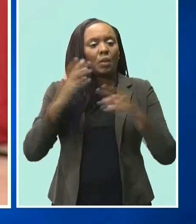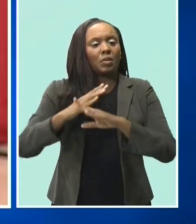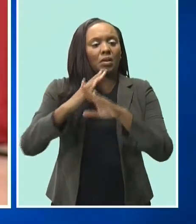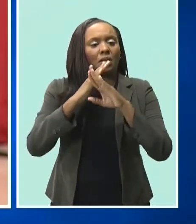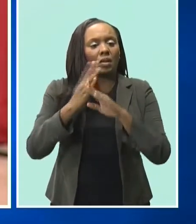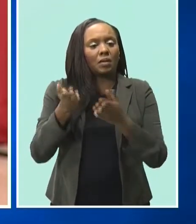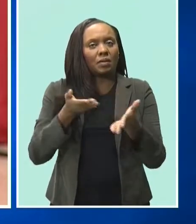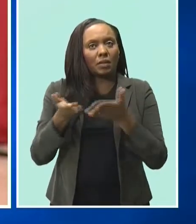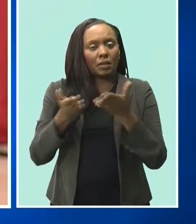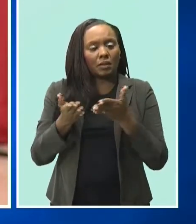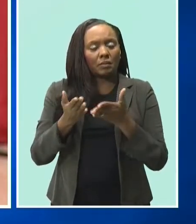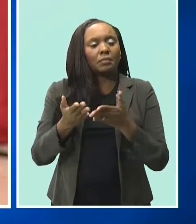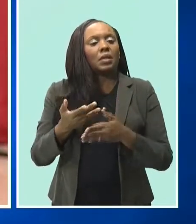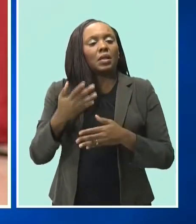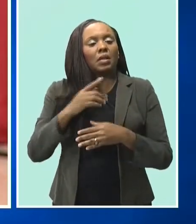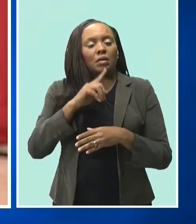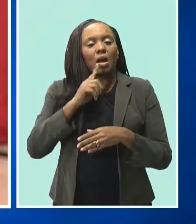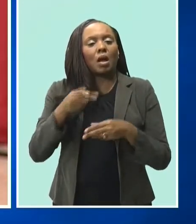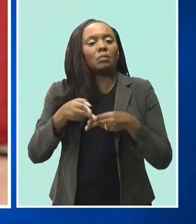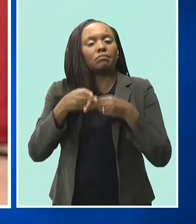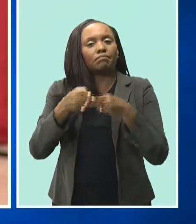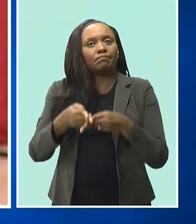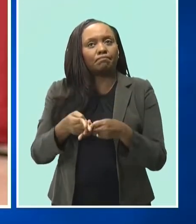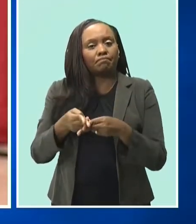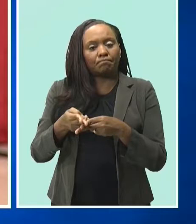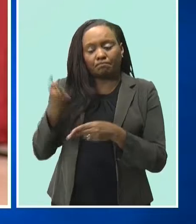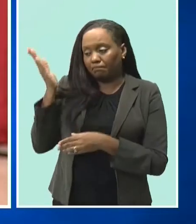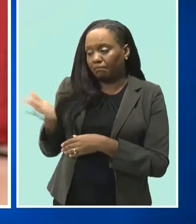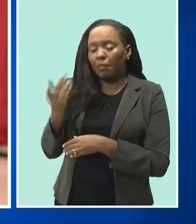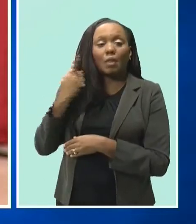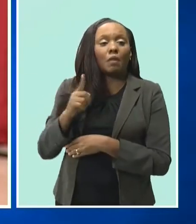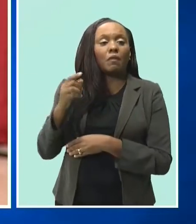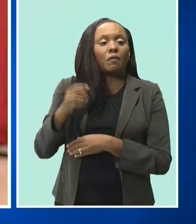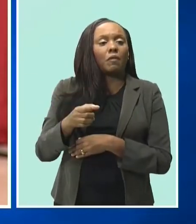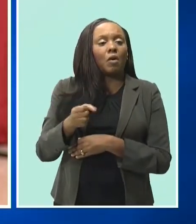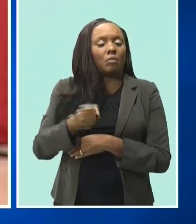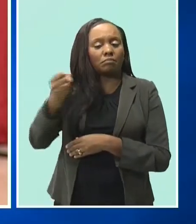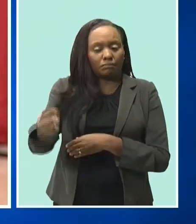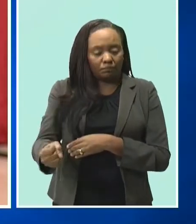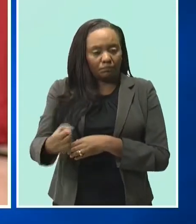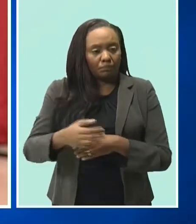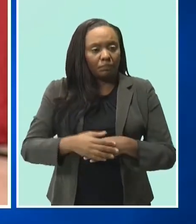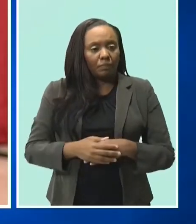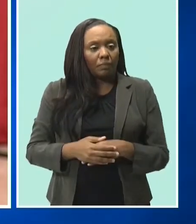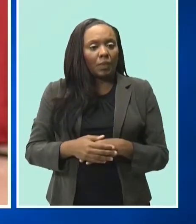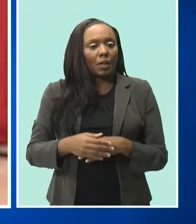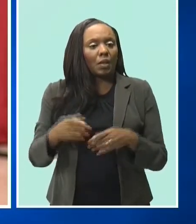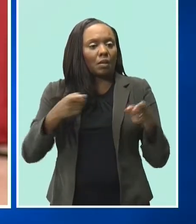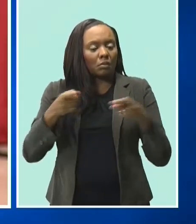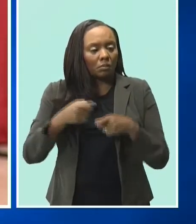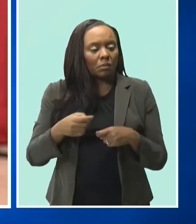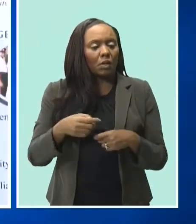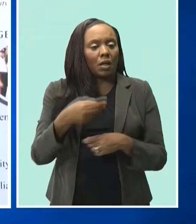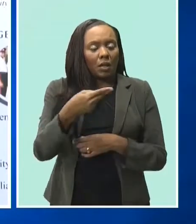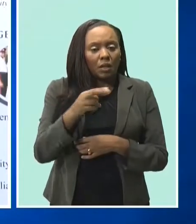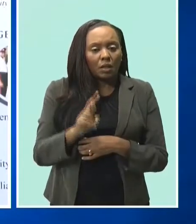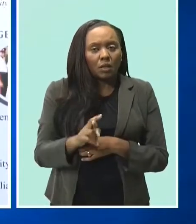Broadcasting from our studios in the Pine St. Michael, this is CBC Newsnight, starting now.